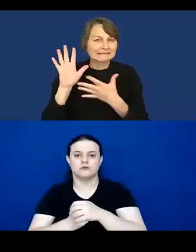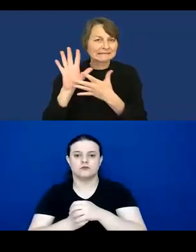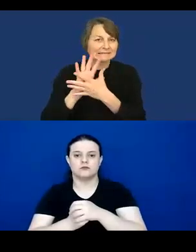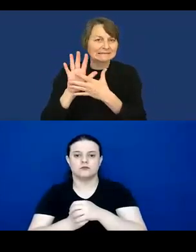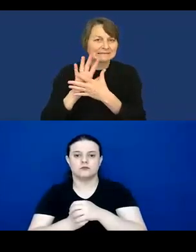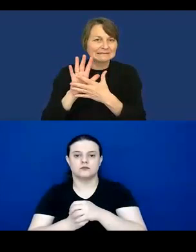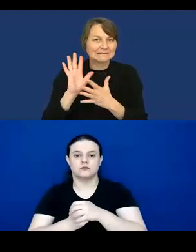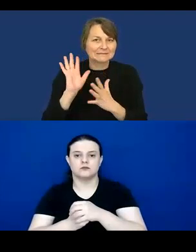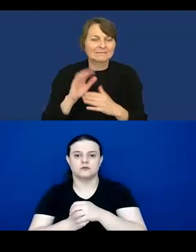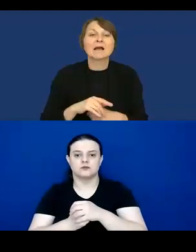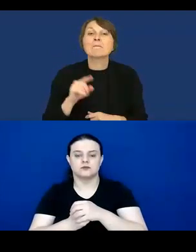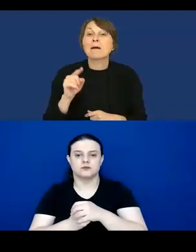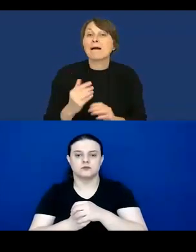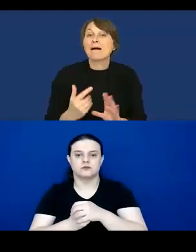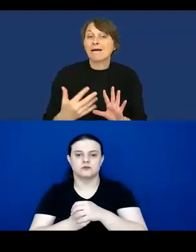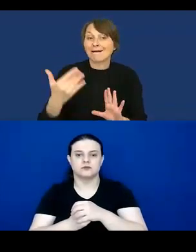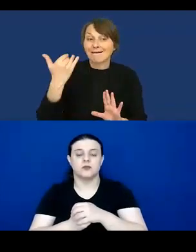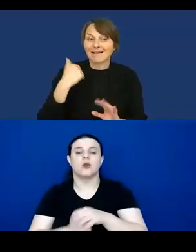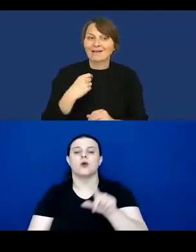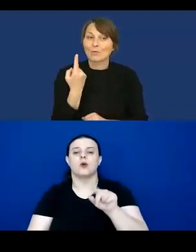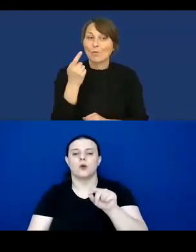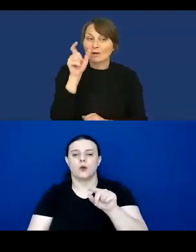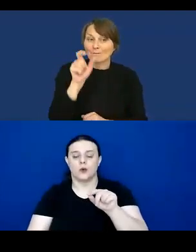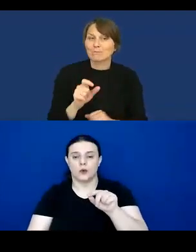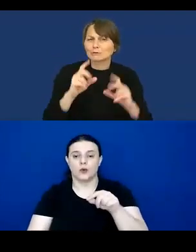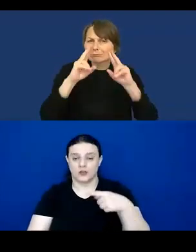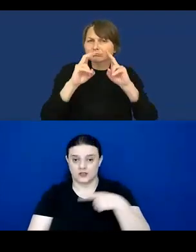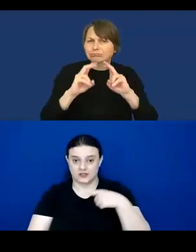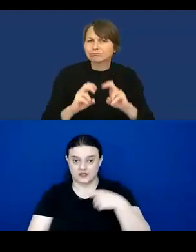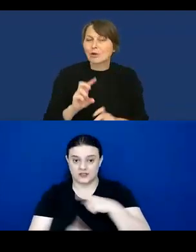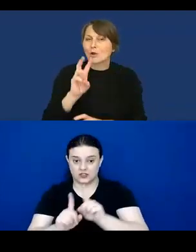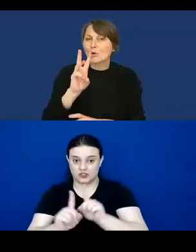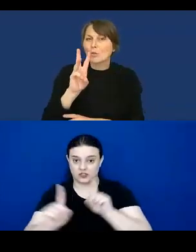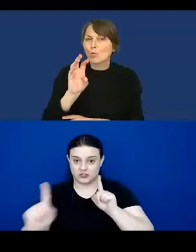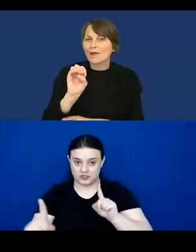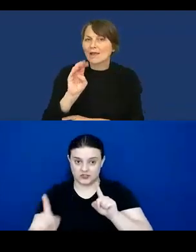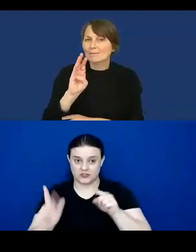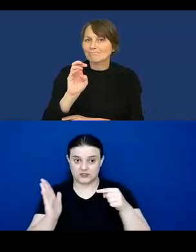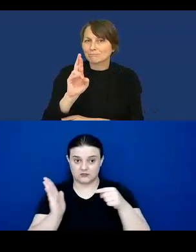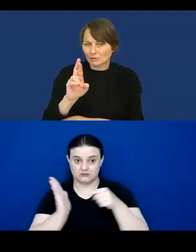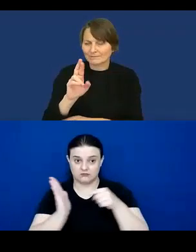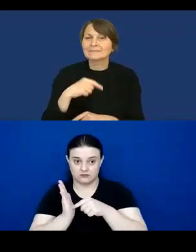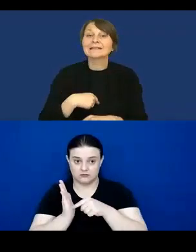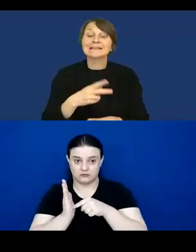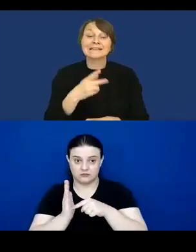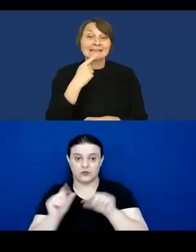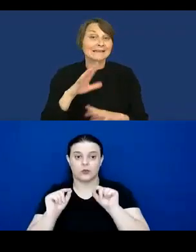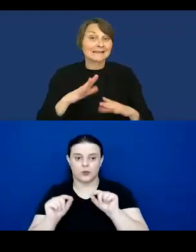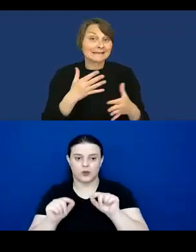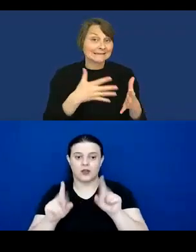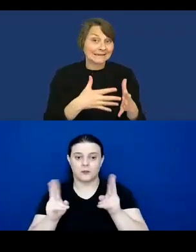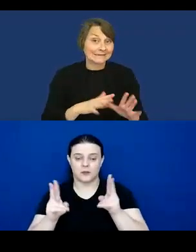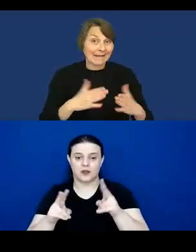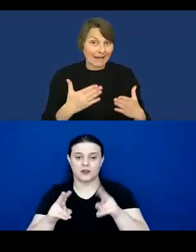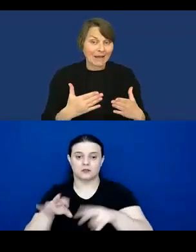in the 1800s. So he presented a certain distance on the finger and the same distance on the forearm.